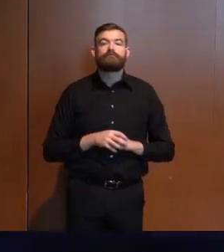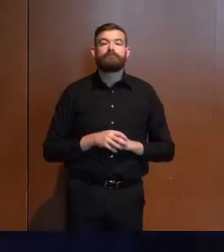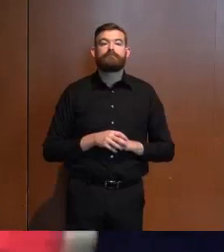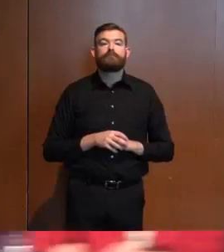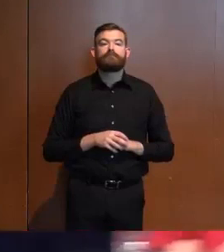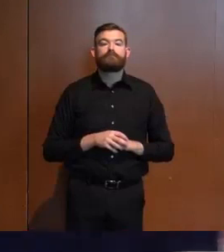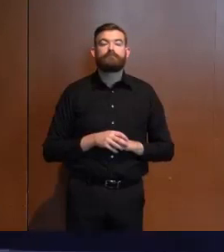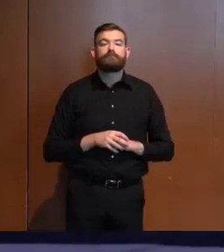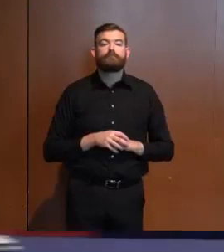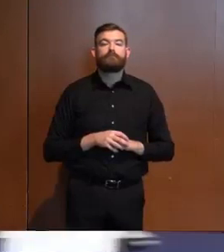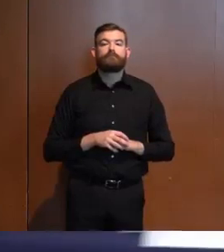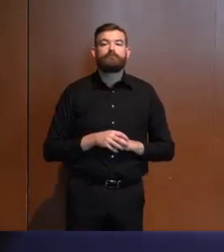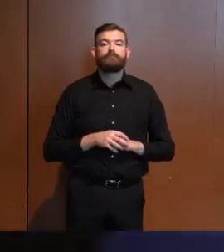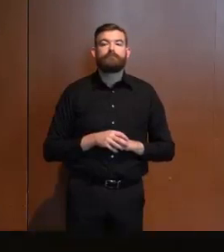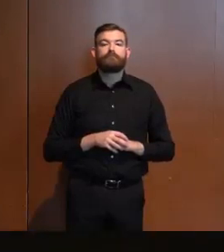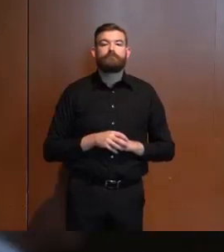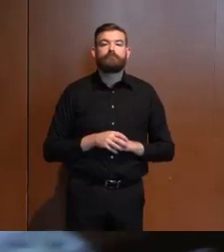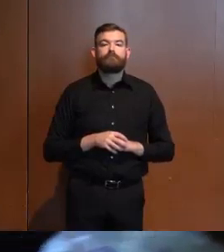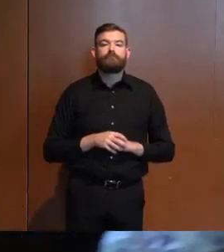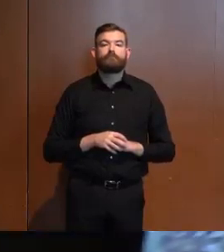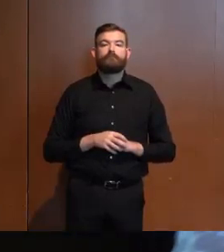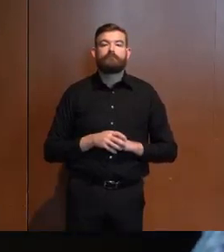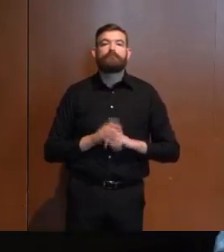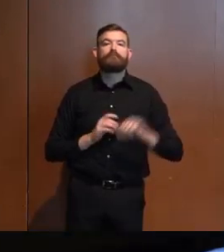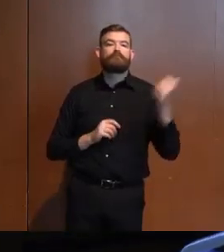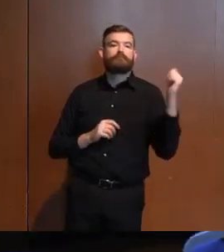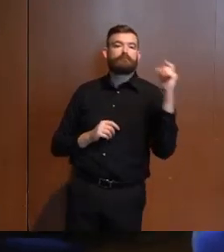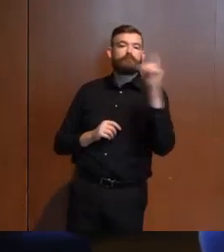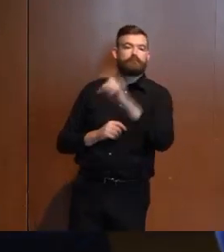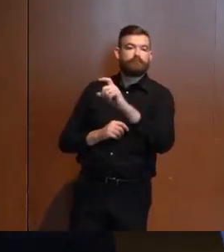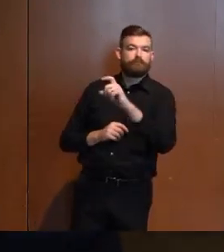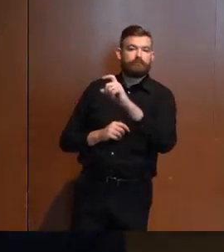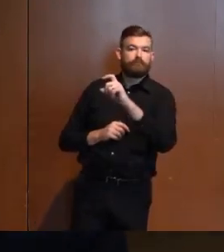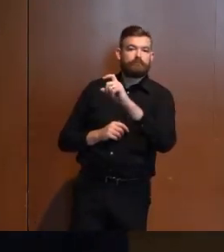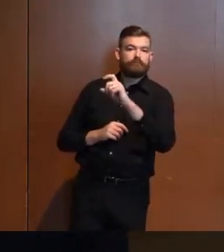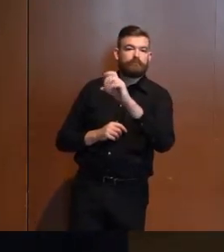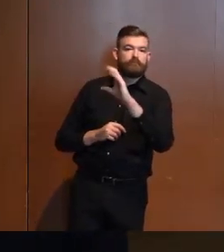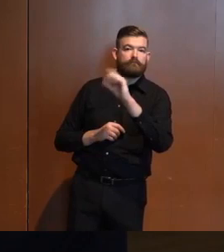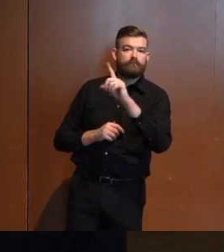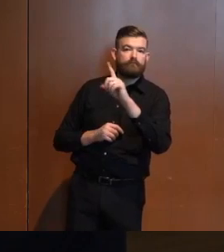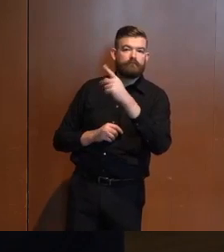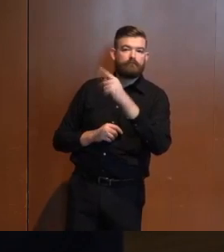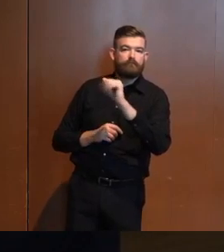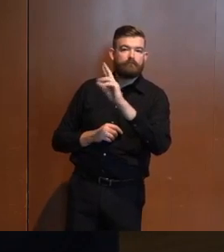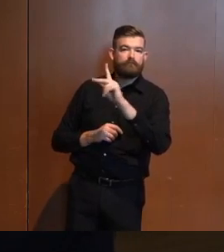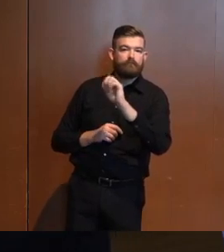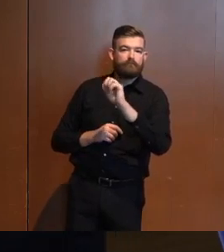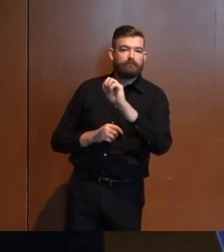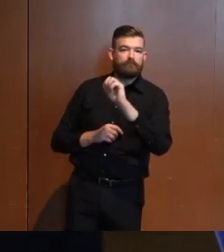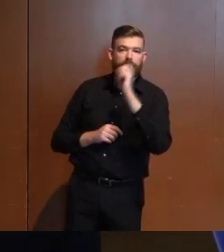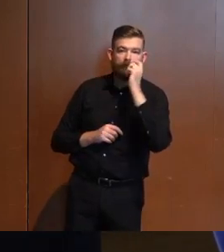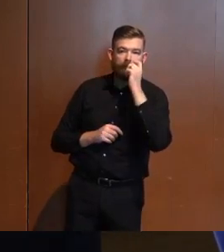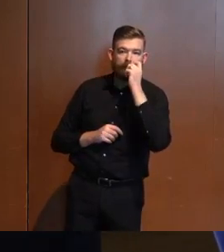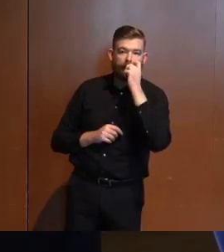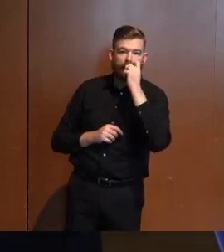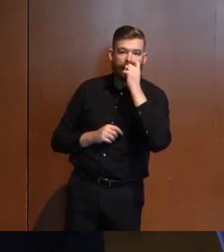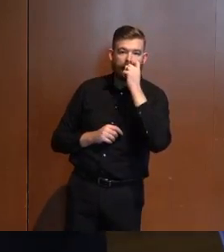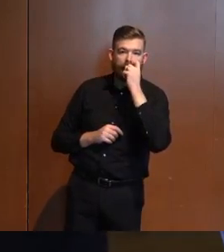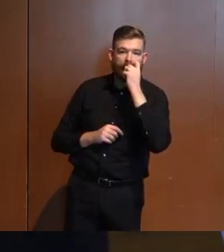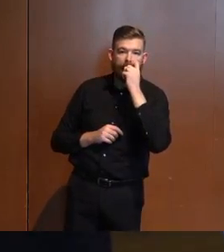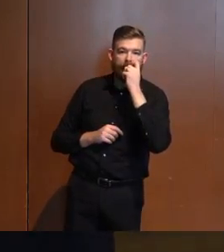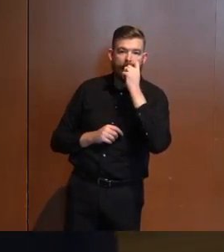So I guess from the late planning session last night, and I don't know if Colonel Callahan or Governor that you got the update, but